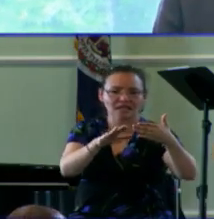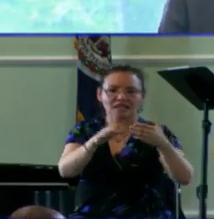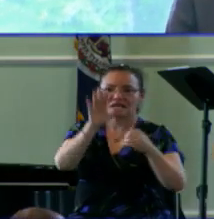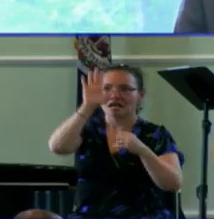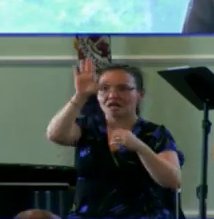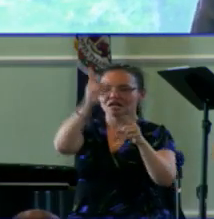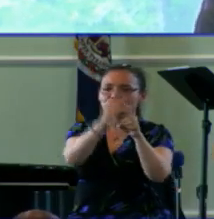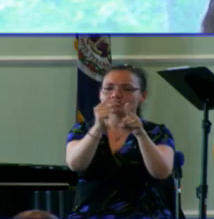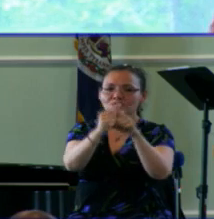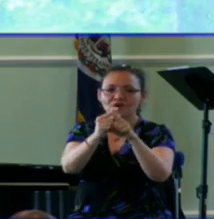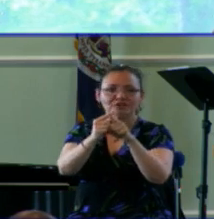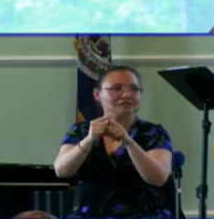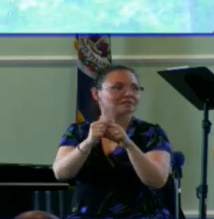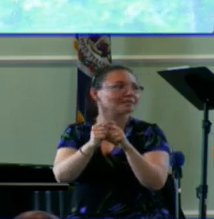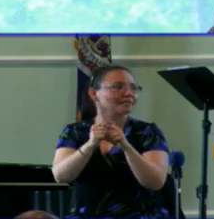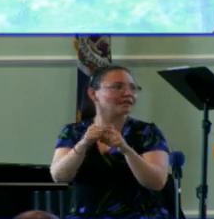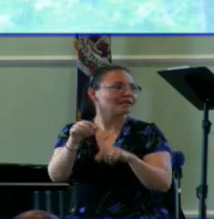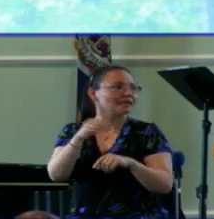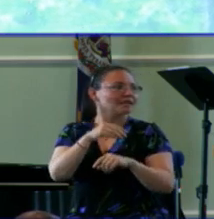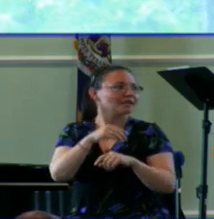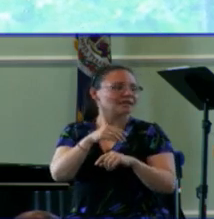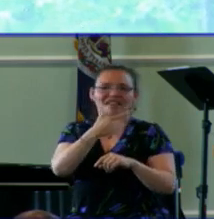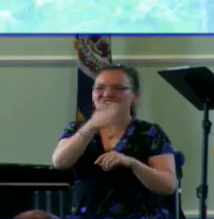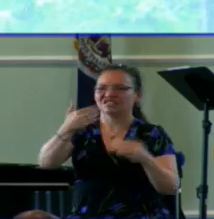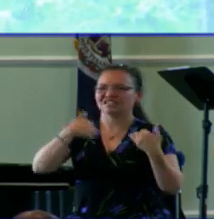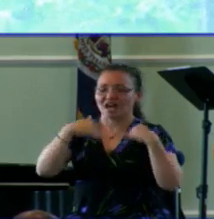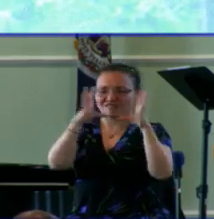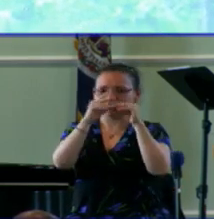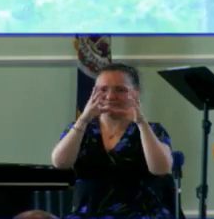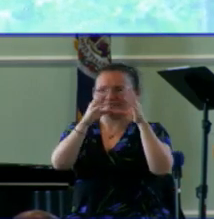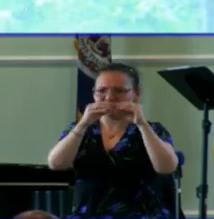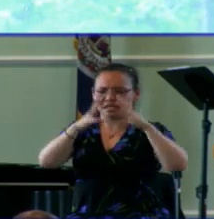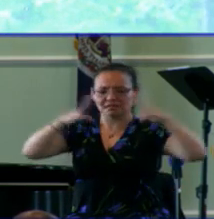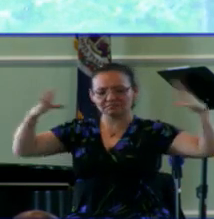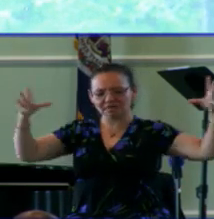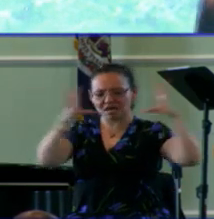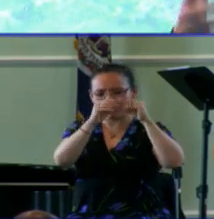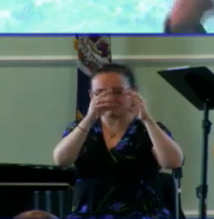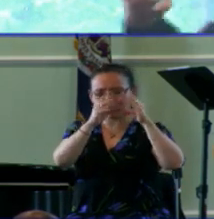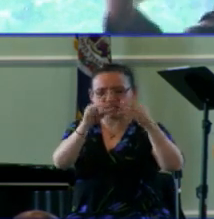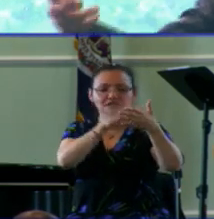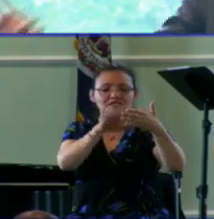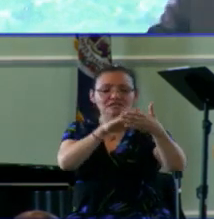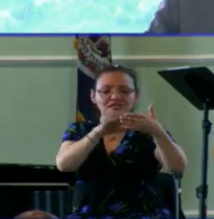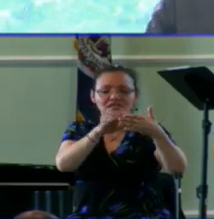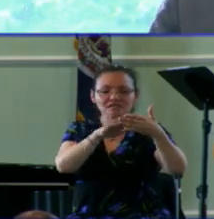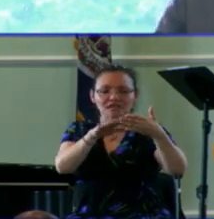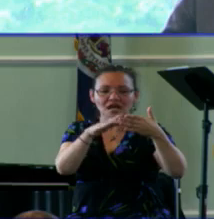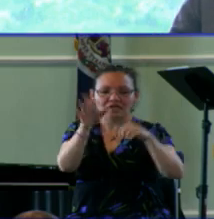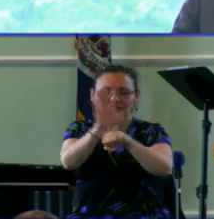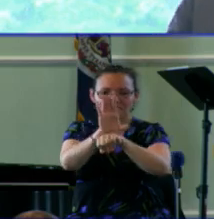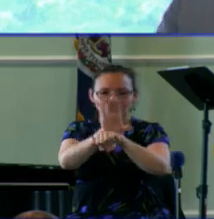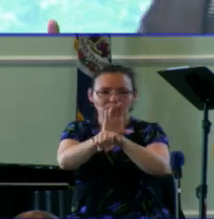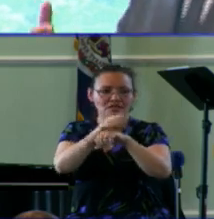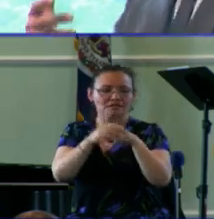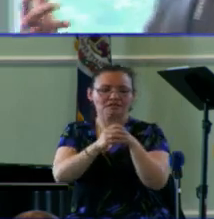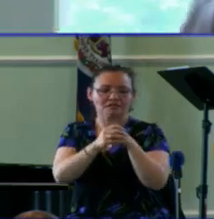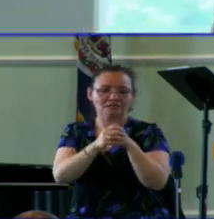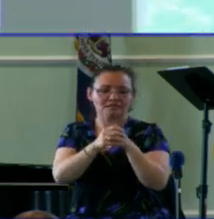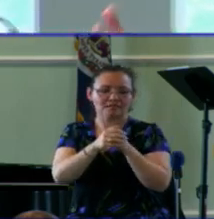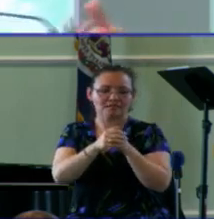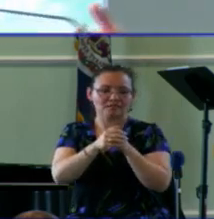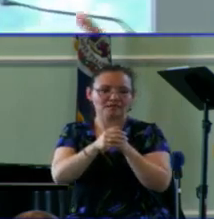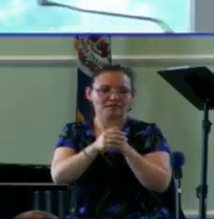Amen. They used to have what they called Bible conferences. You know, the result of those conferences was